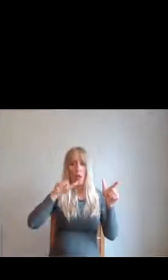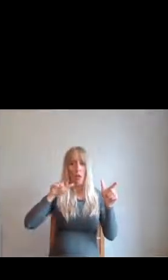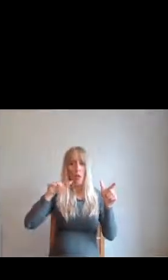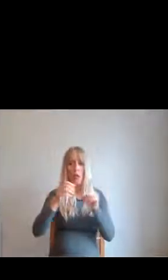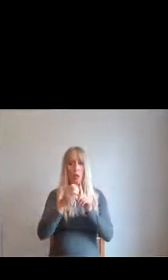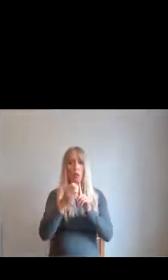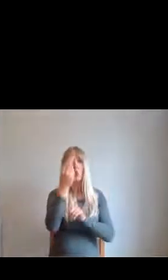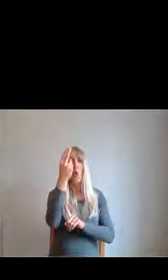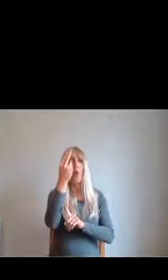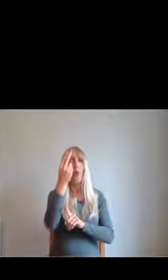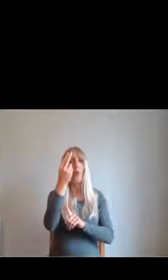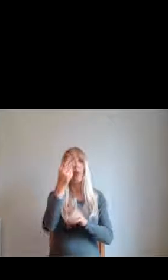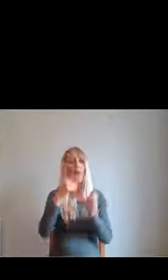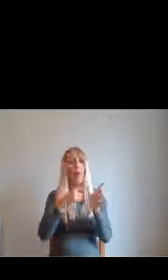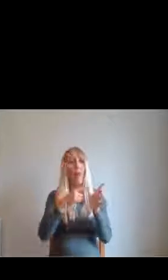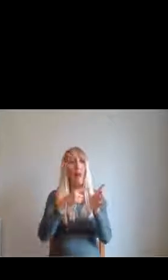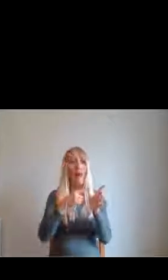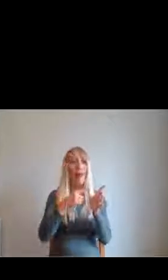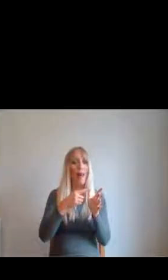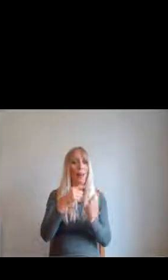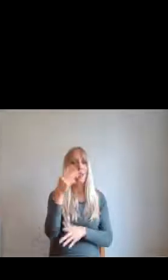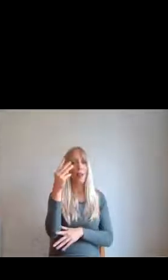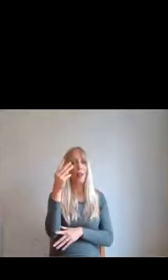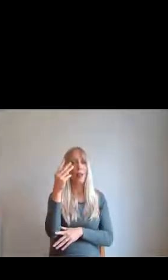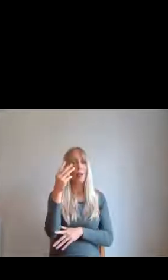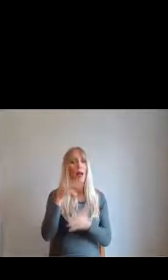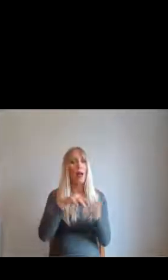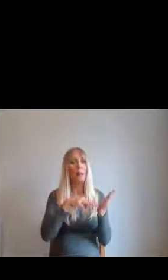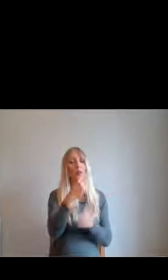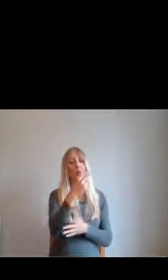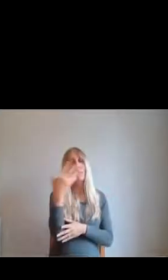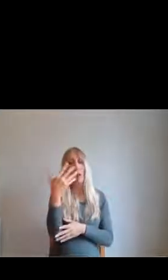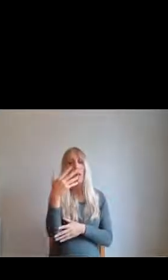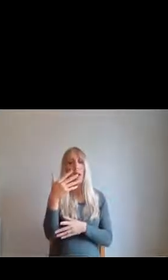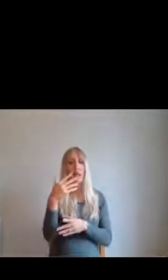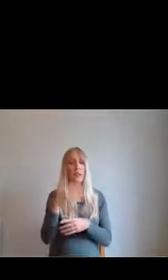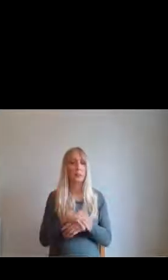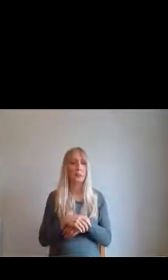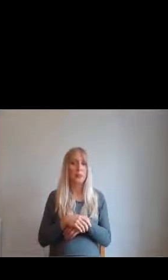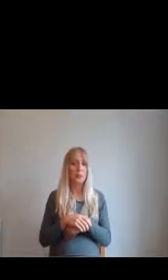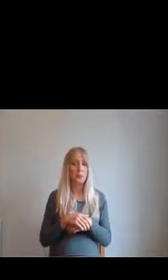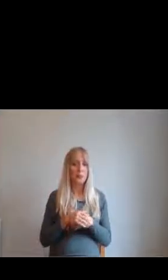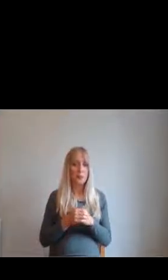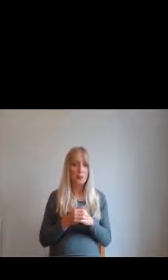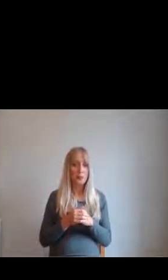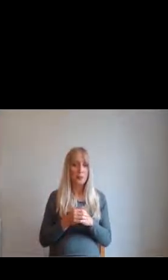junction, and this is how we presented it at supplementary consultation.